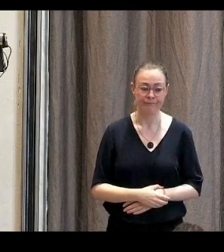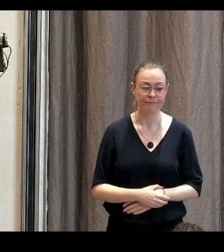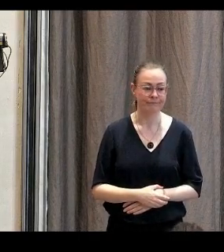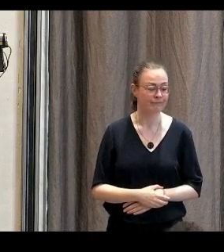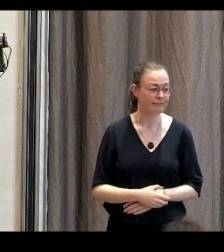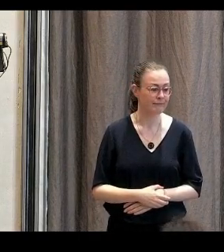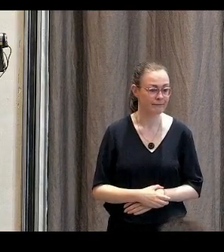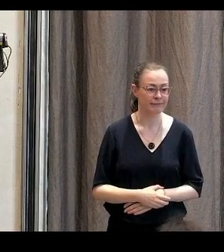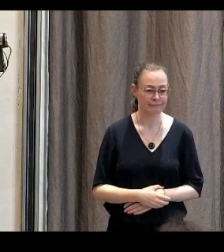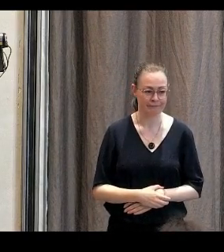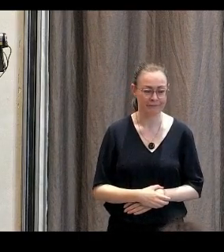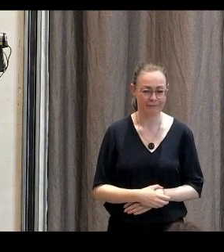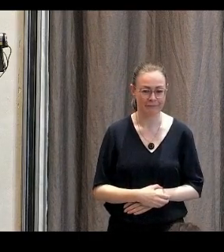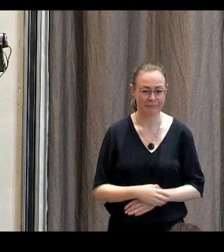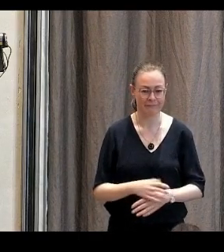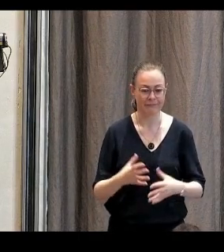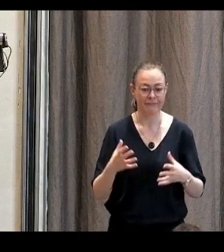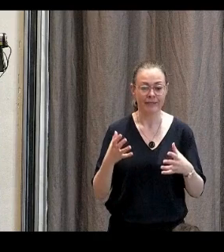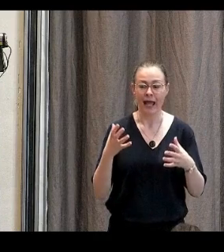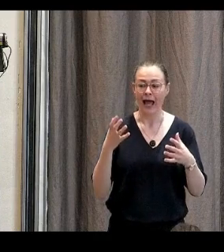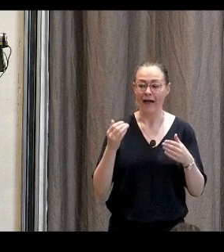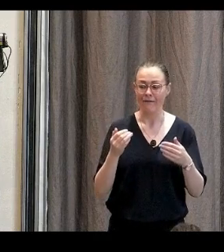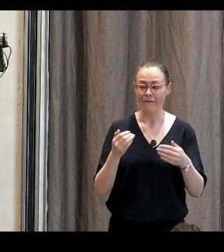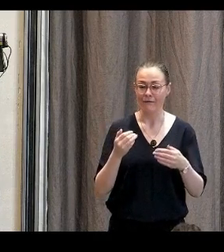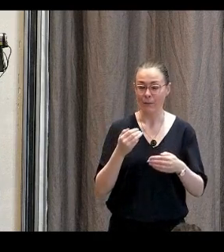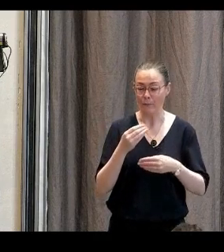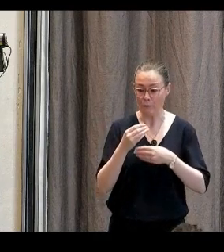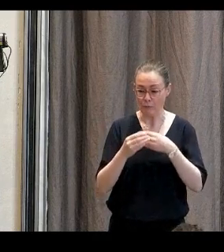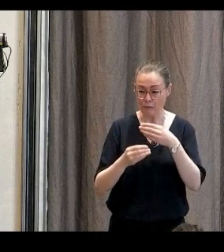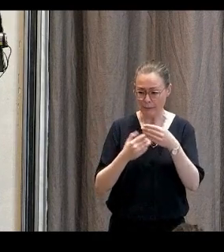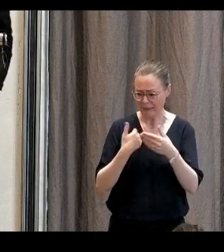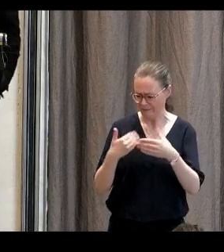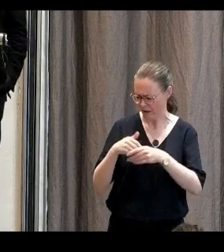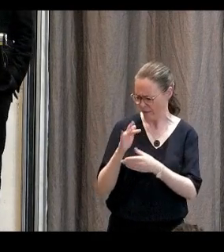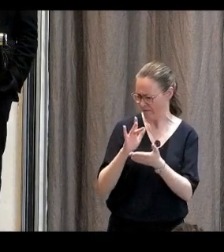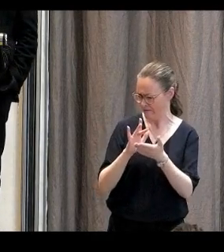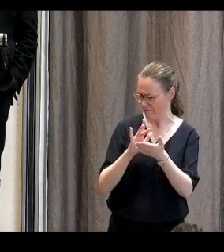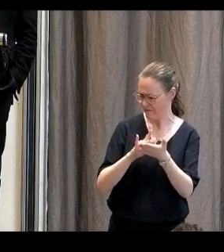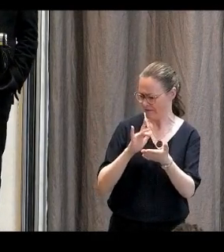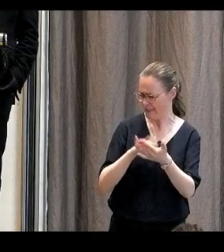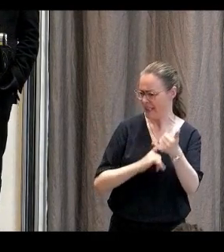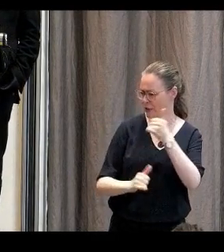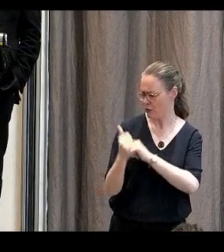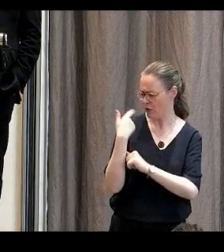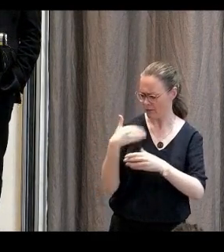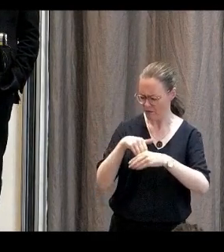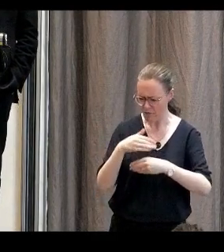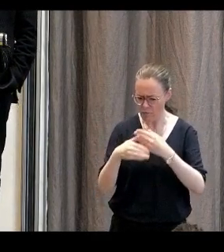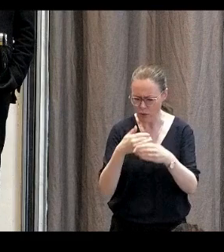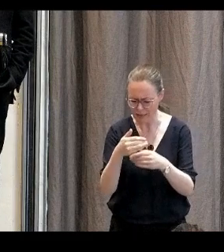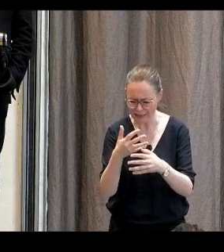And there was a process that I was involved in about 15 years ago where there was